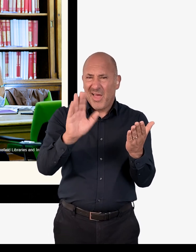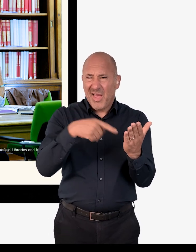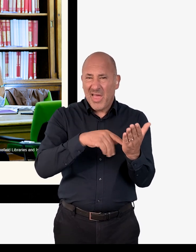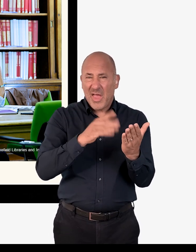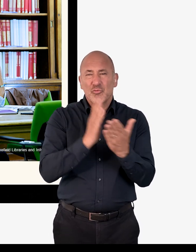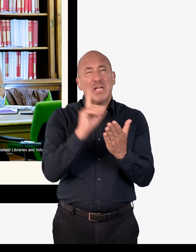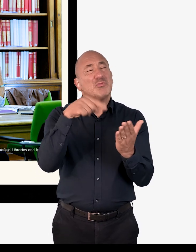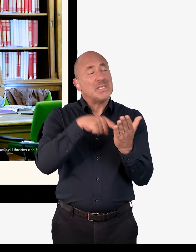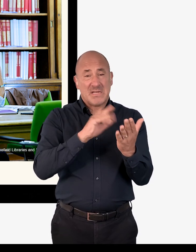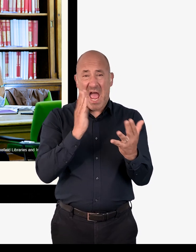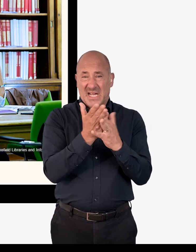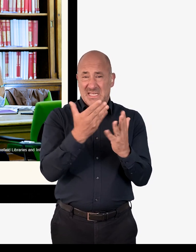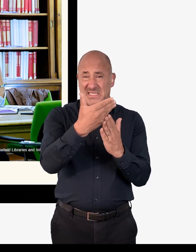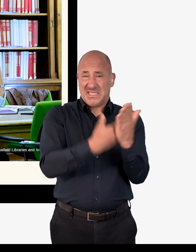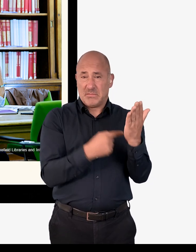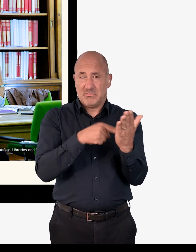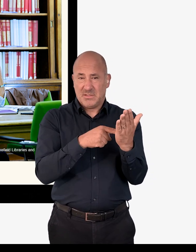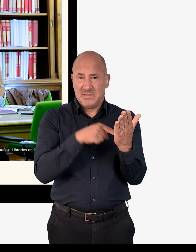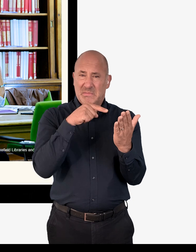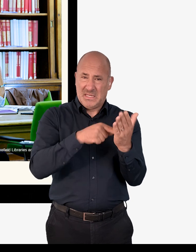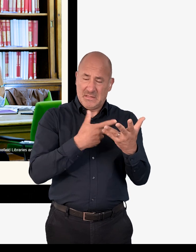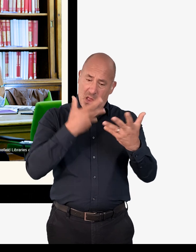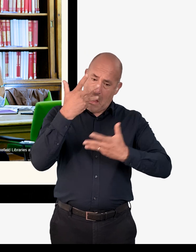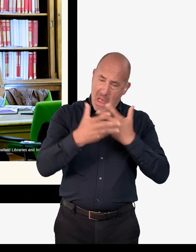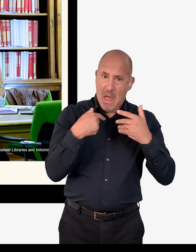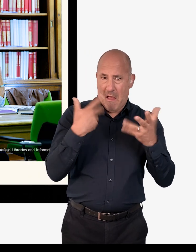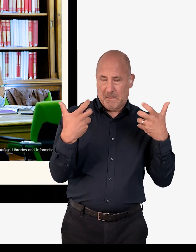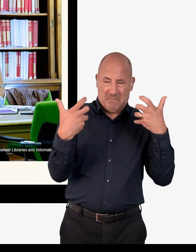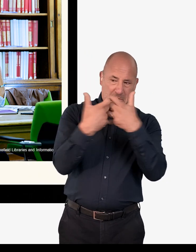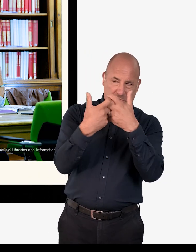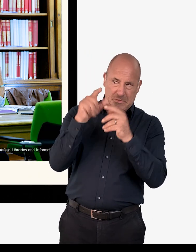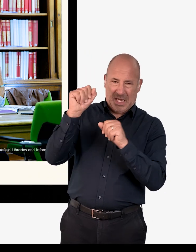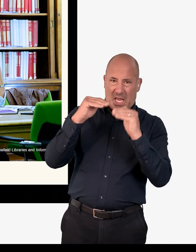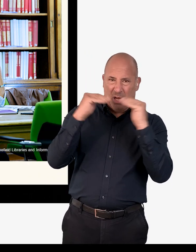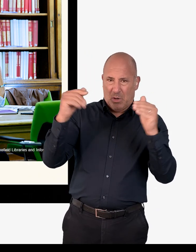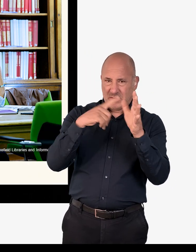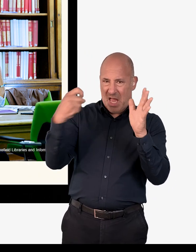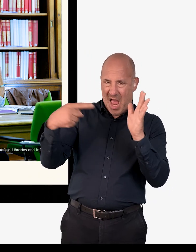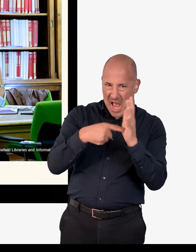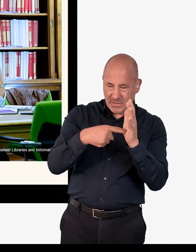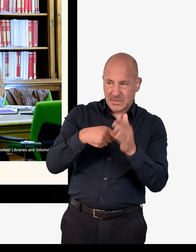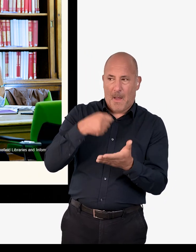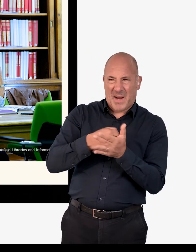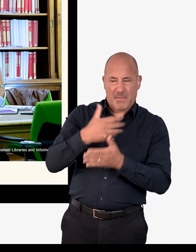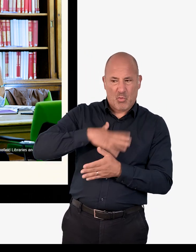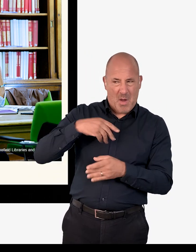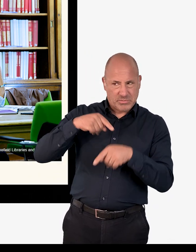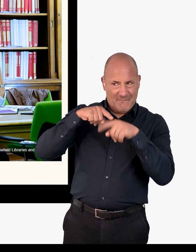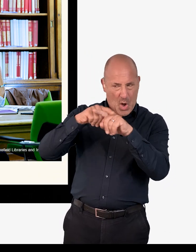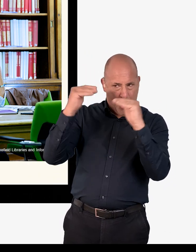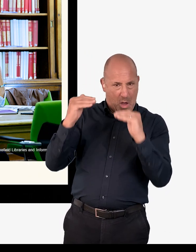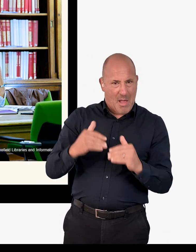actually access audits. They're access statements, which outline alignment with the Equality Act minimum